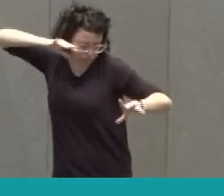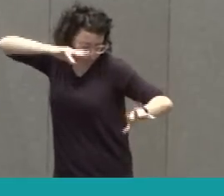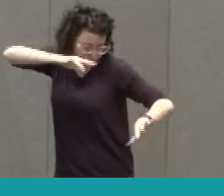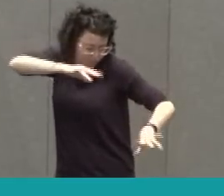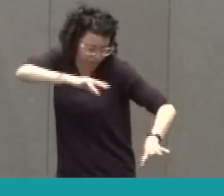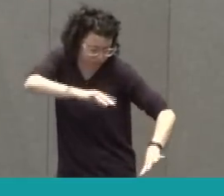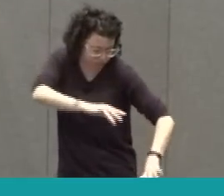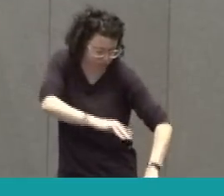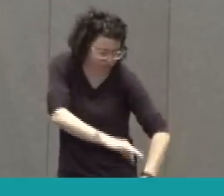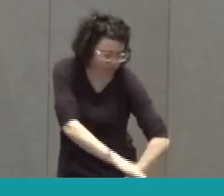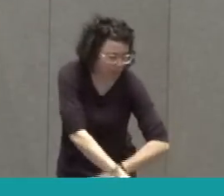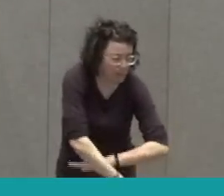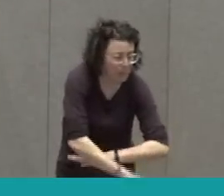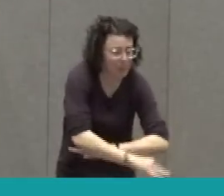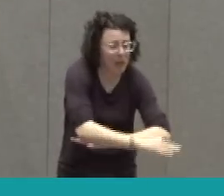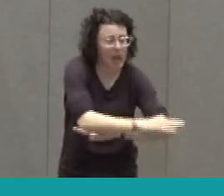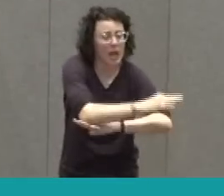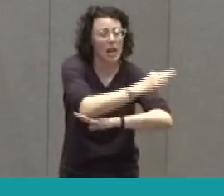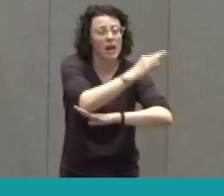until dusk.